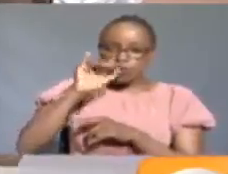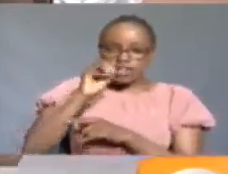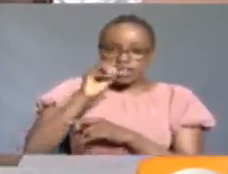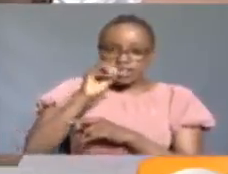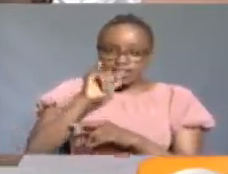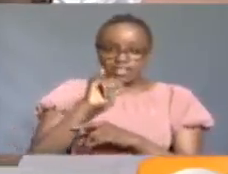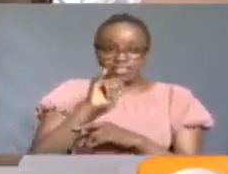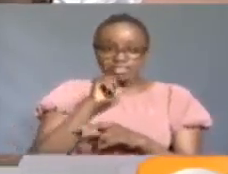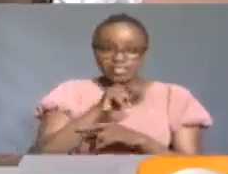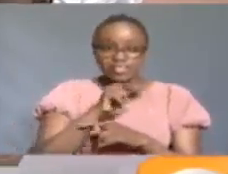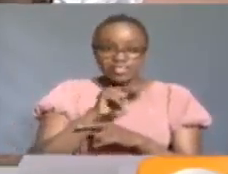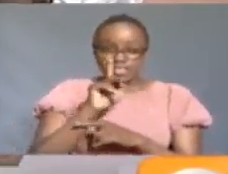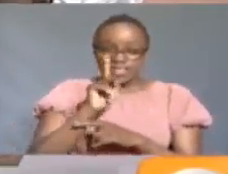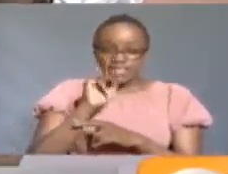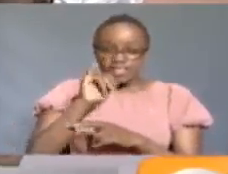Oliech